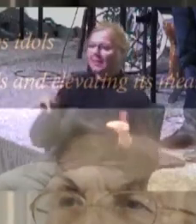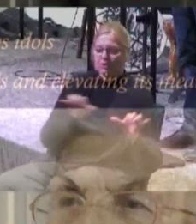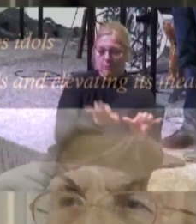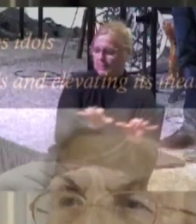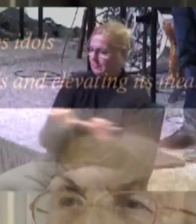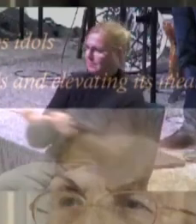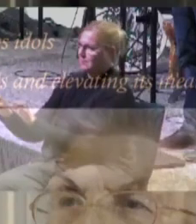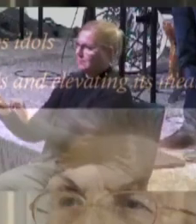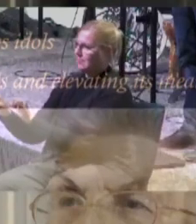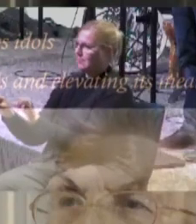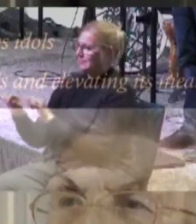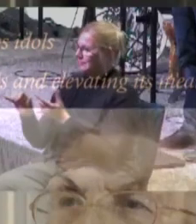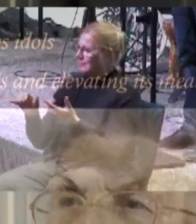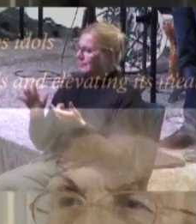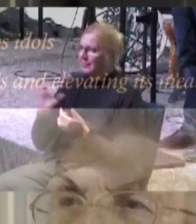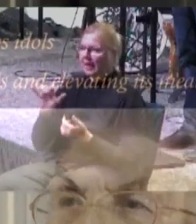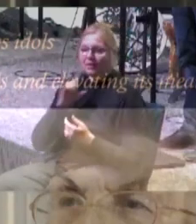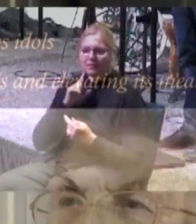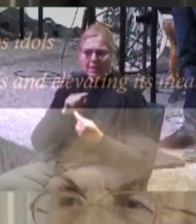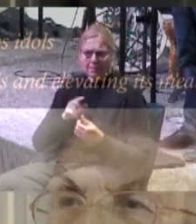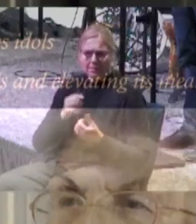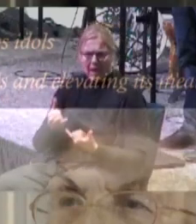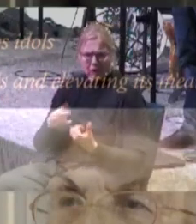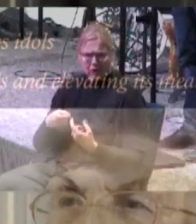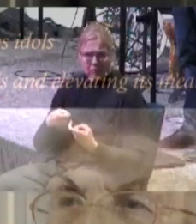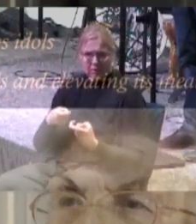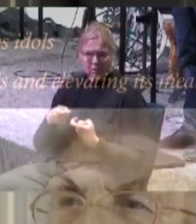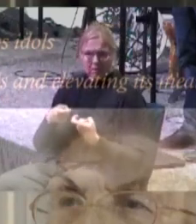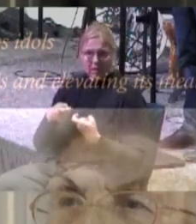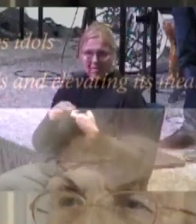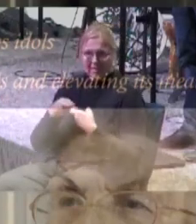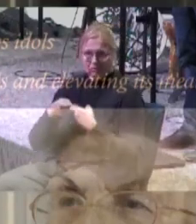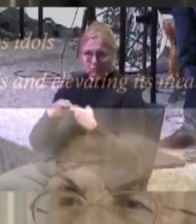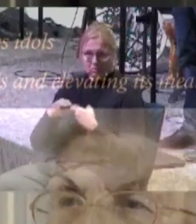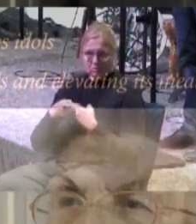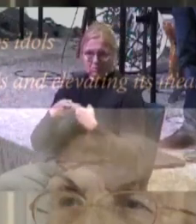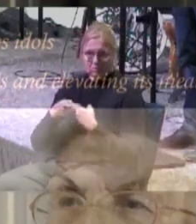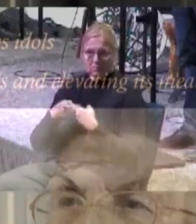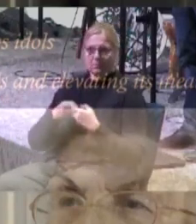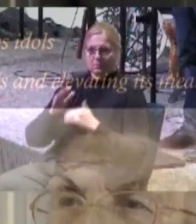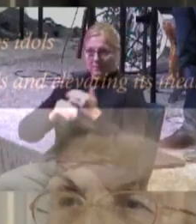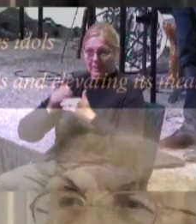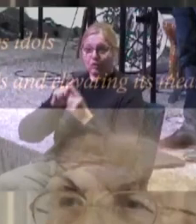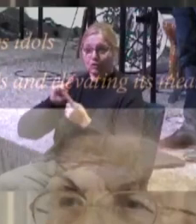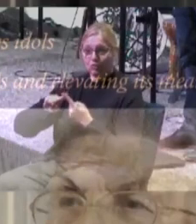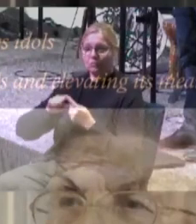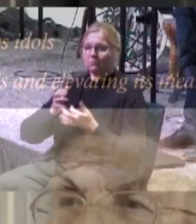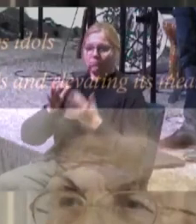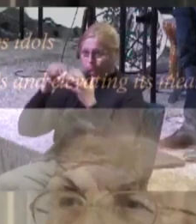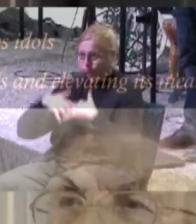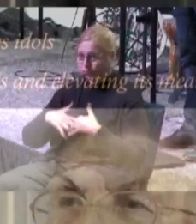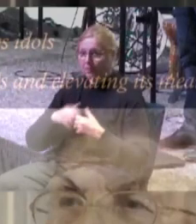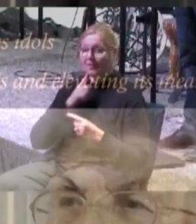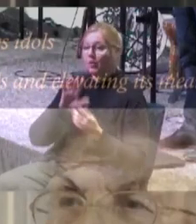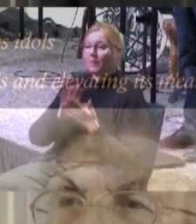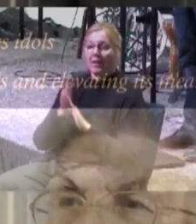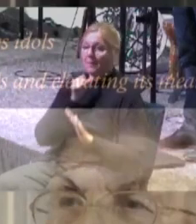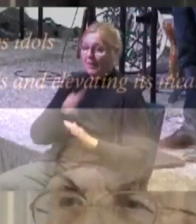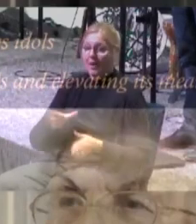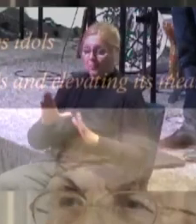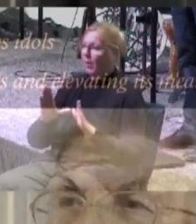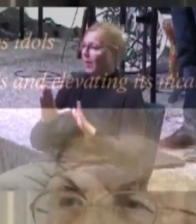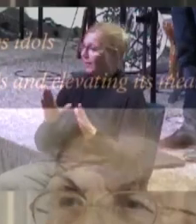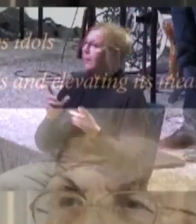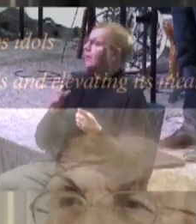modern electrical goods. They need to be built not to last, so that they don't themselves become idols.